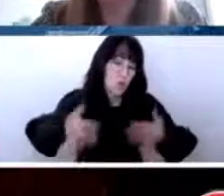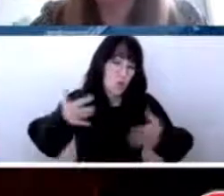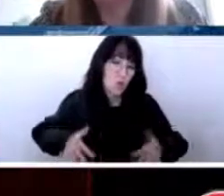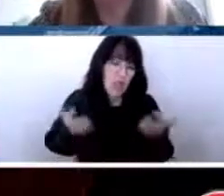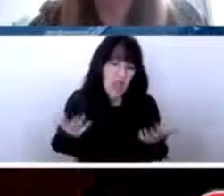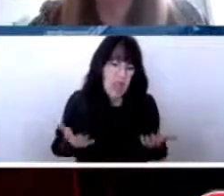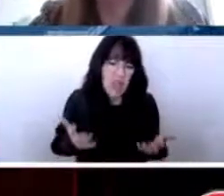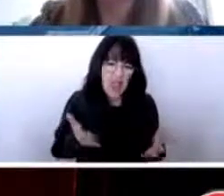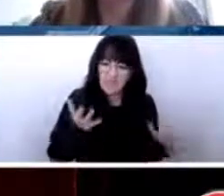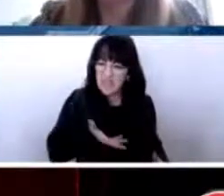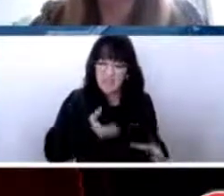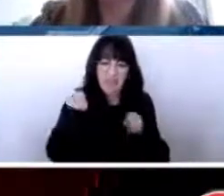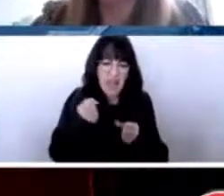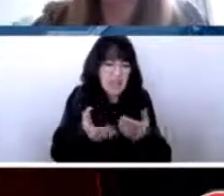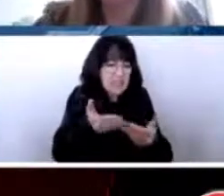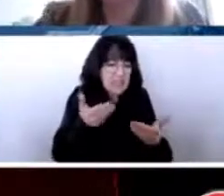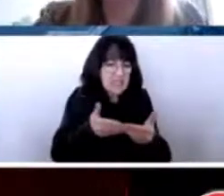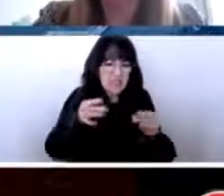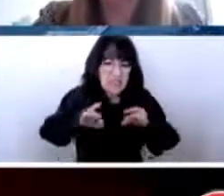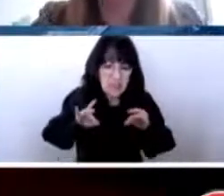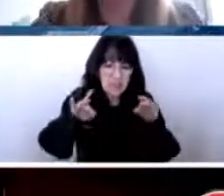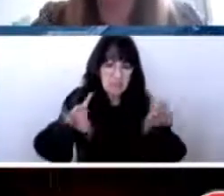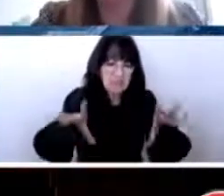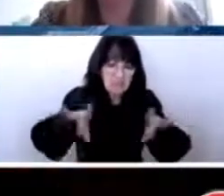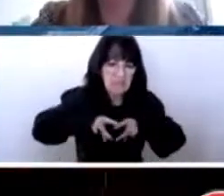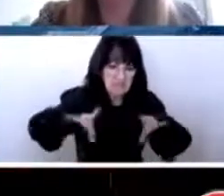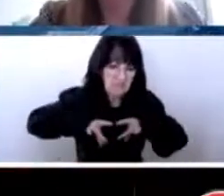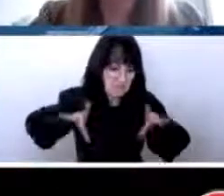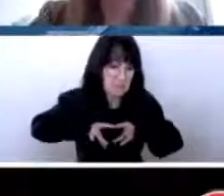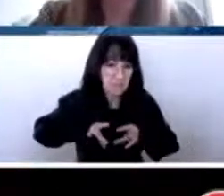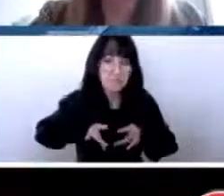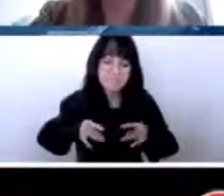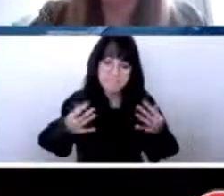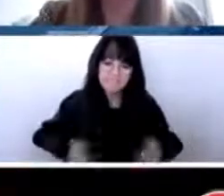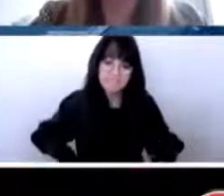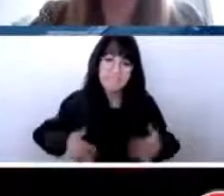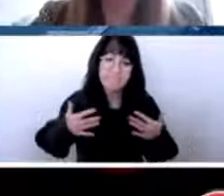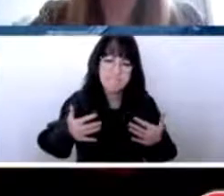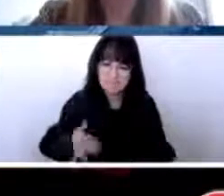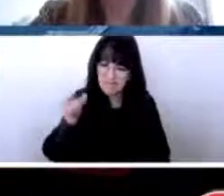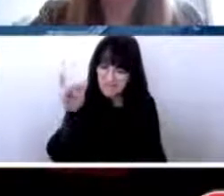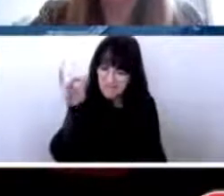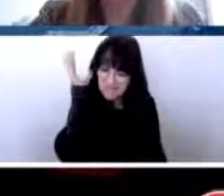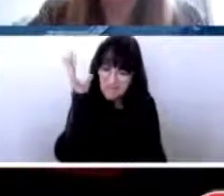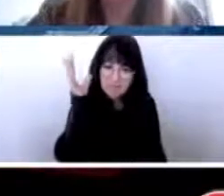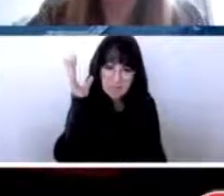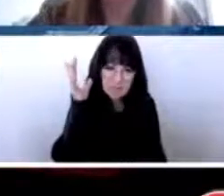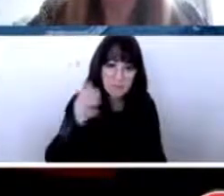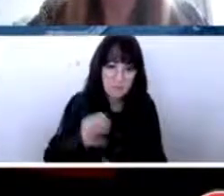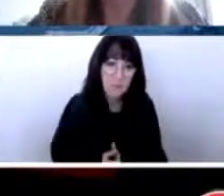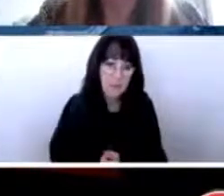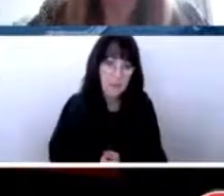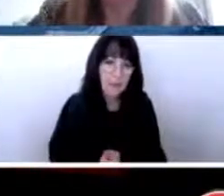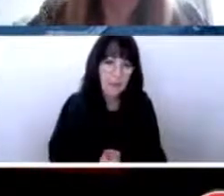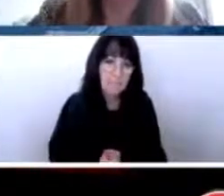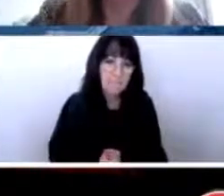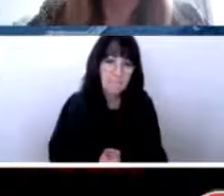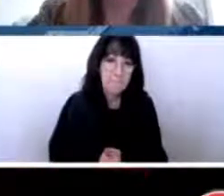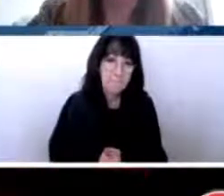all witnessing that in real time, how incredibly contagious this infection is.